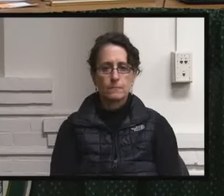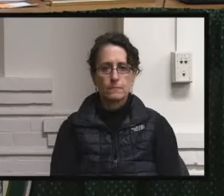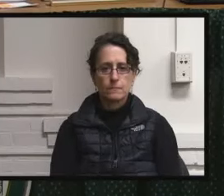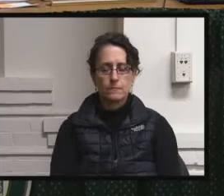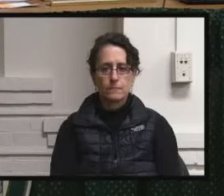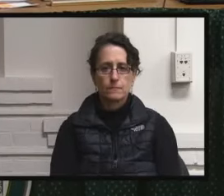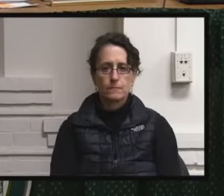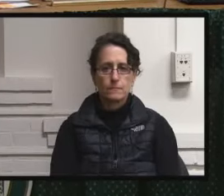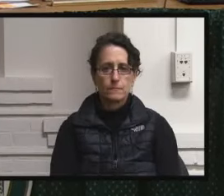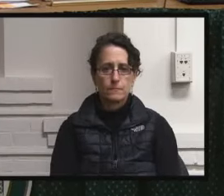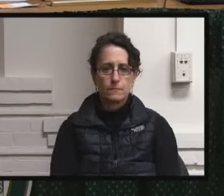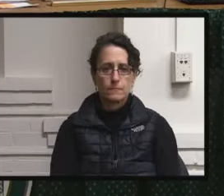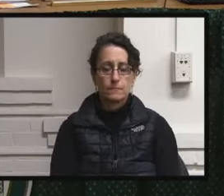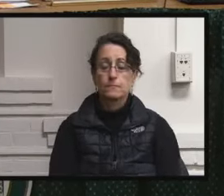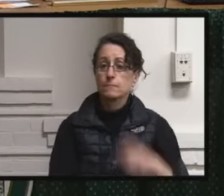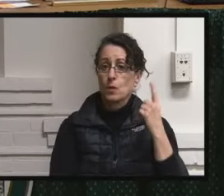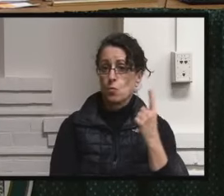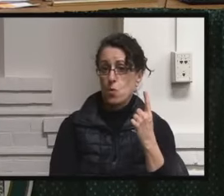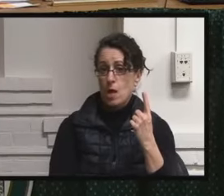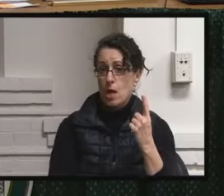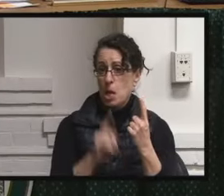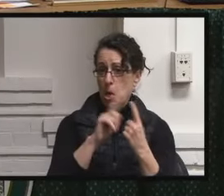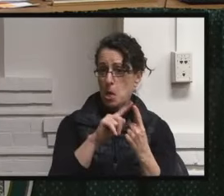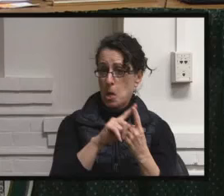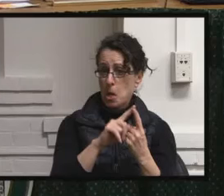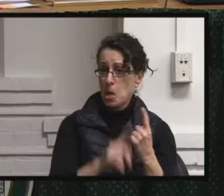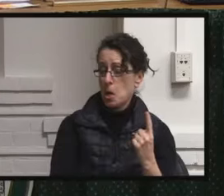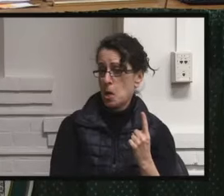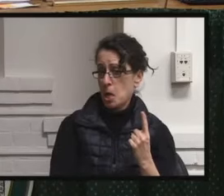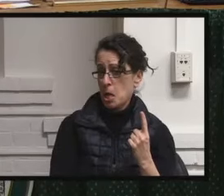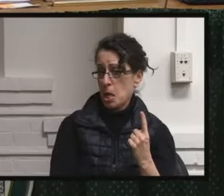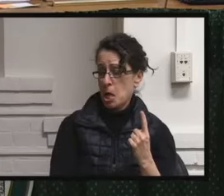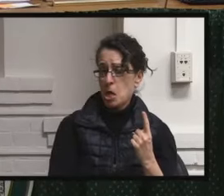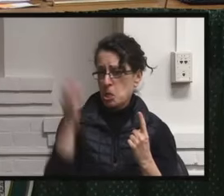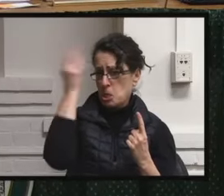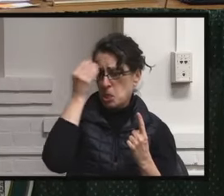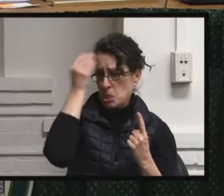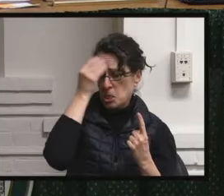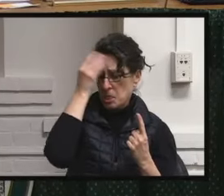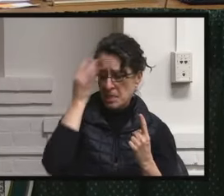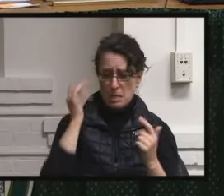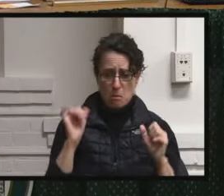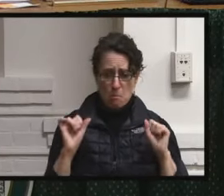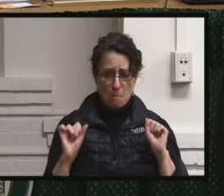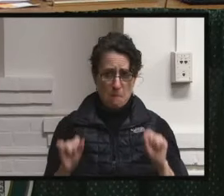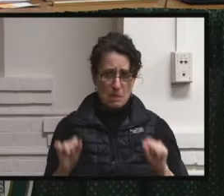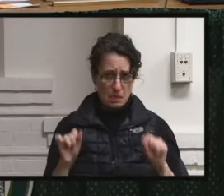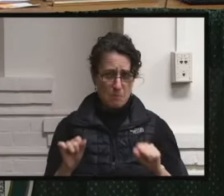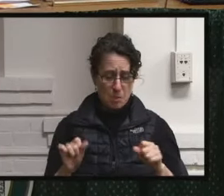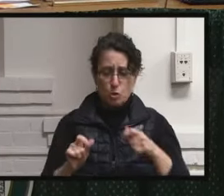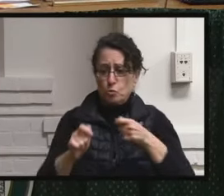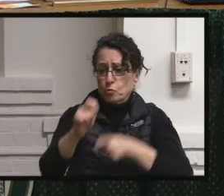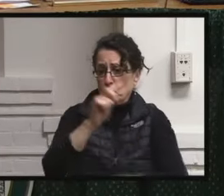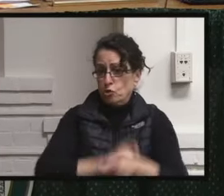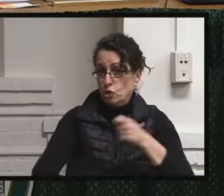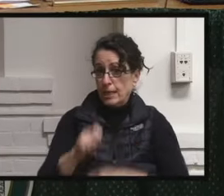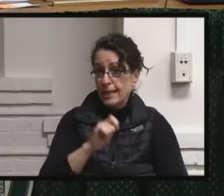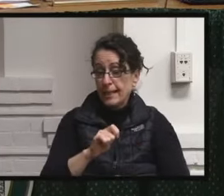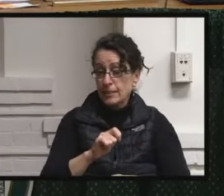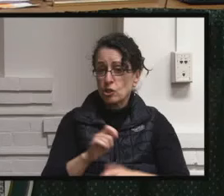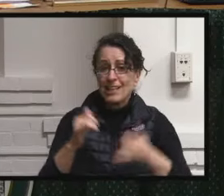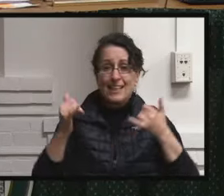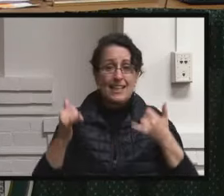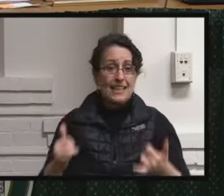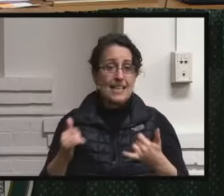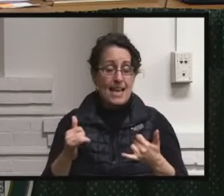with the potential of shifting from picking up trash